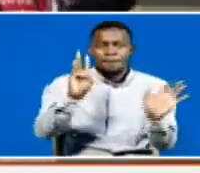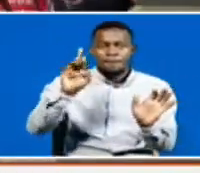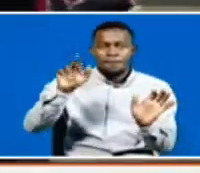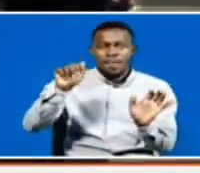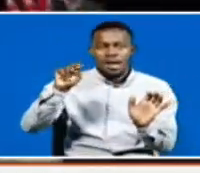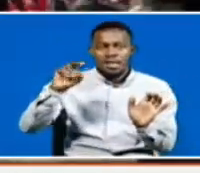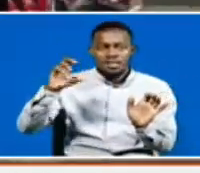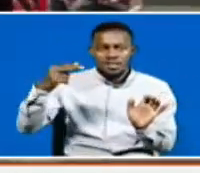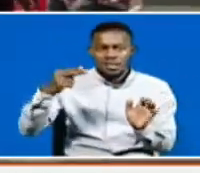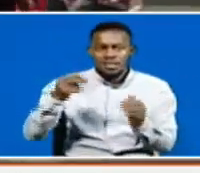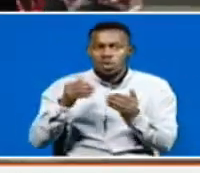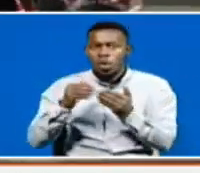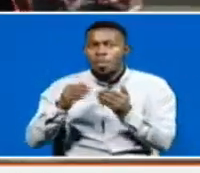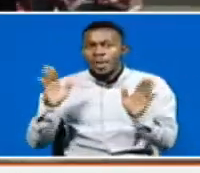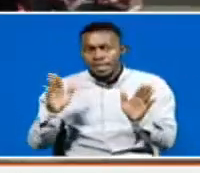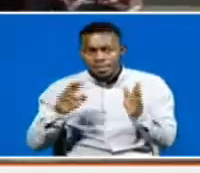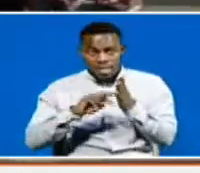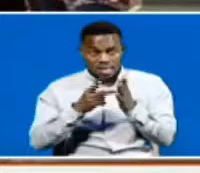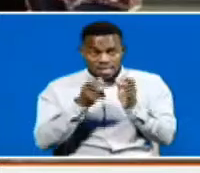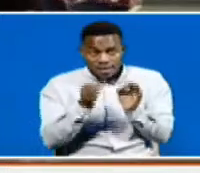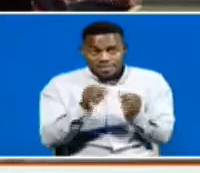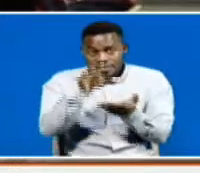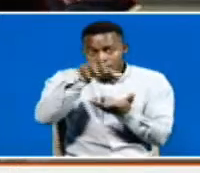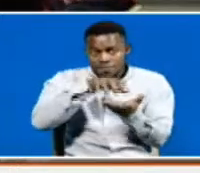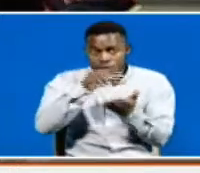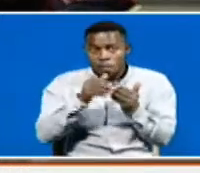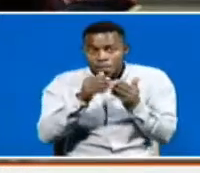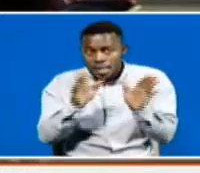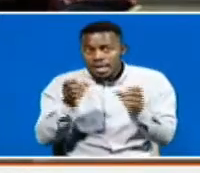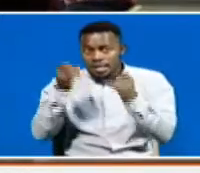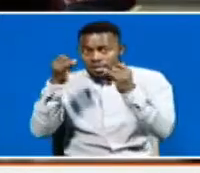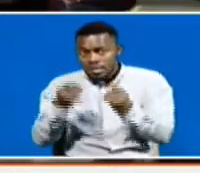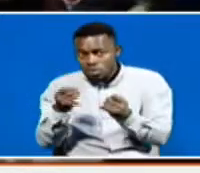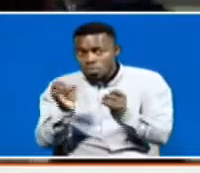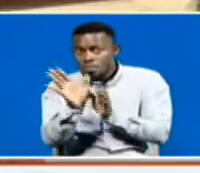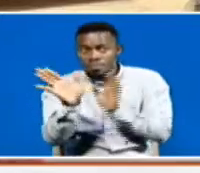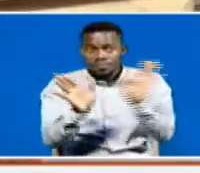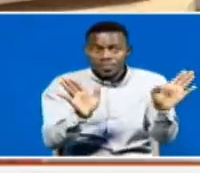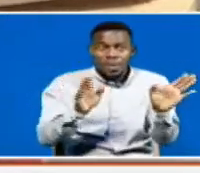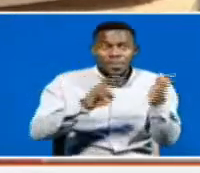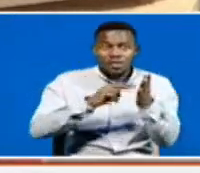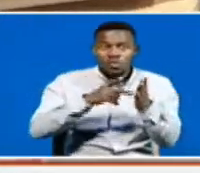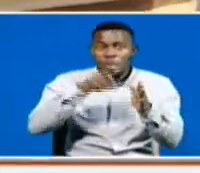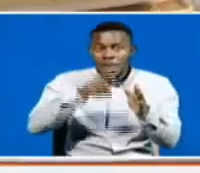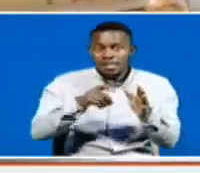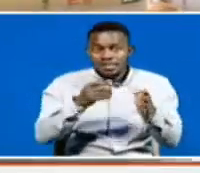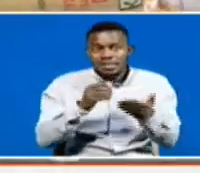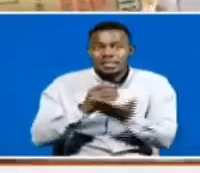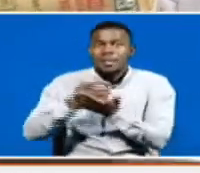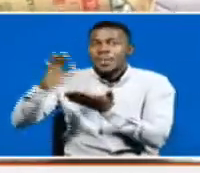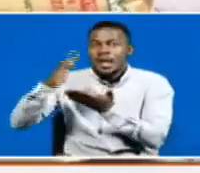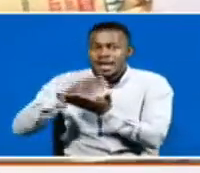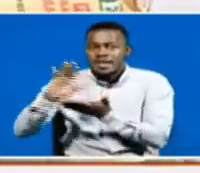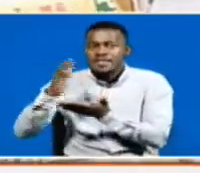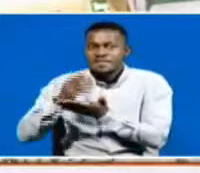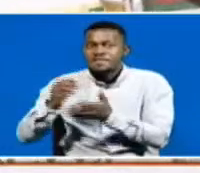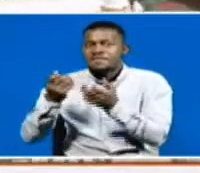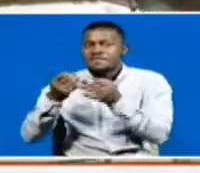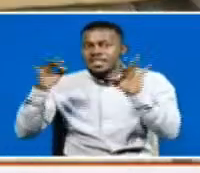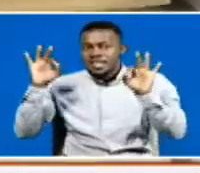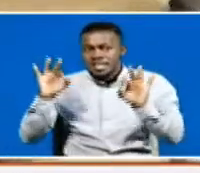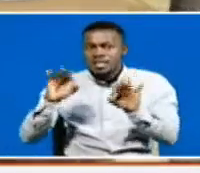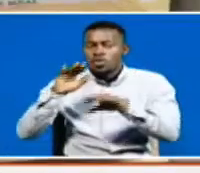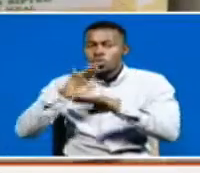upon the opening of new branches, suppliers are required to supply cartons of free goods per stock keeping